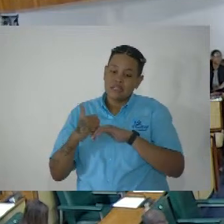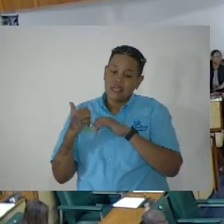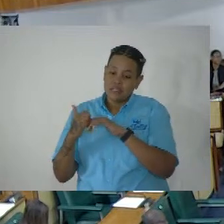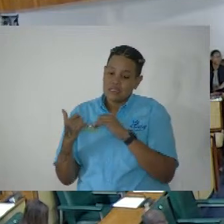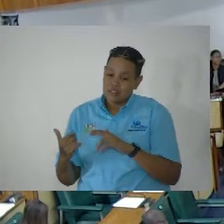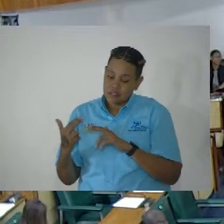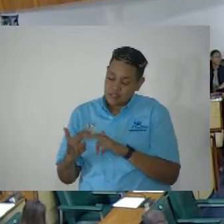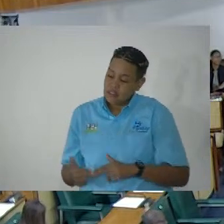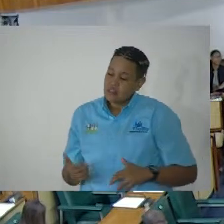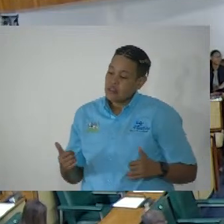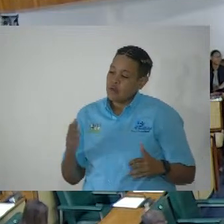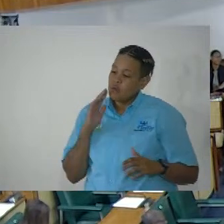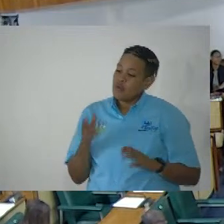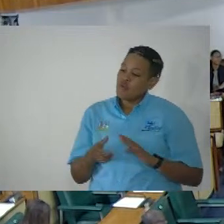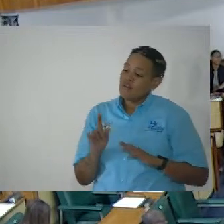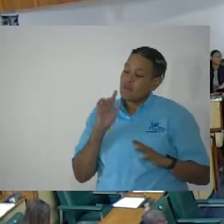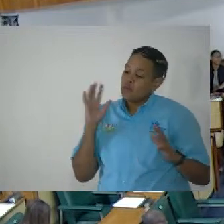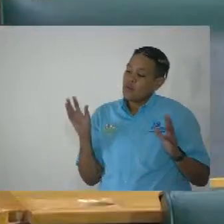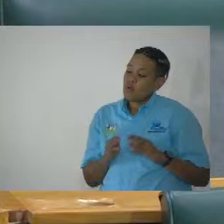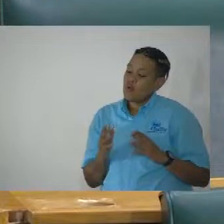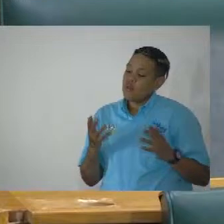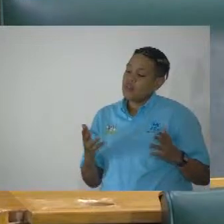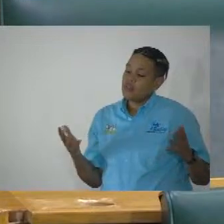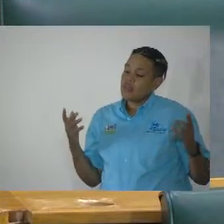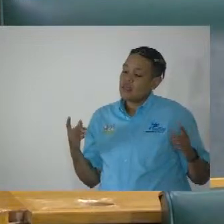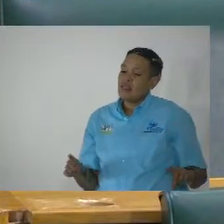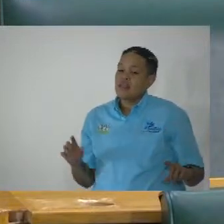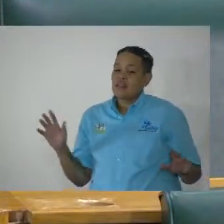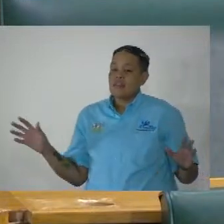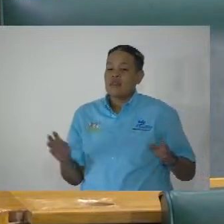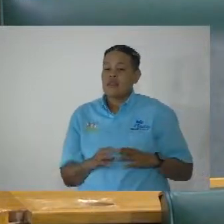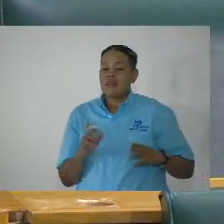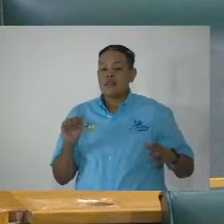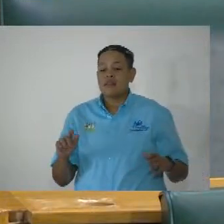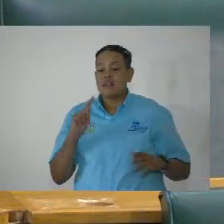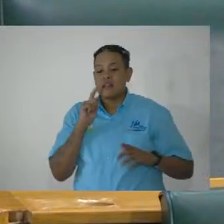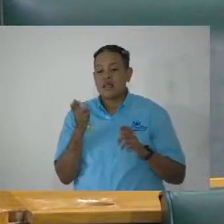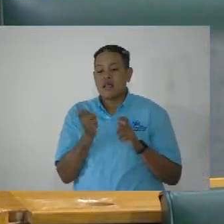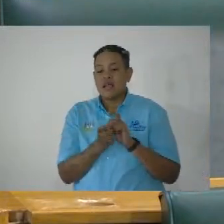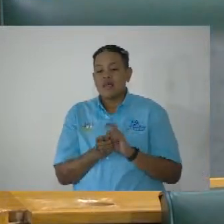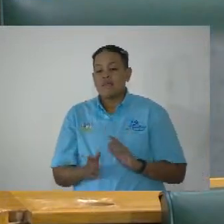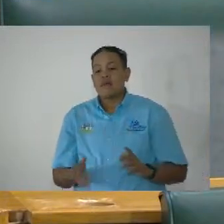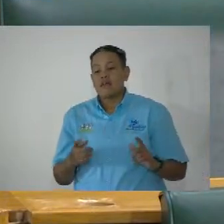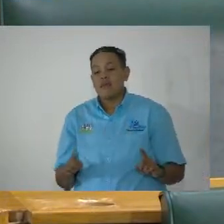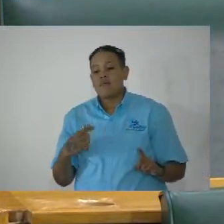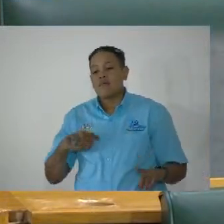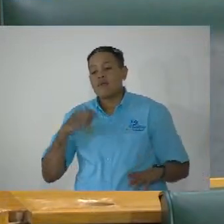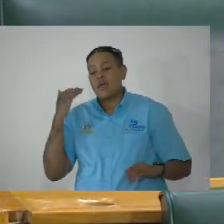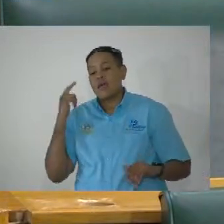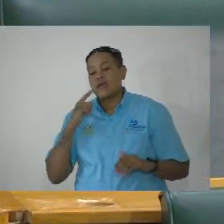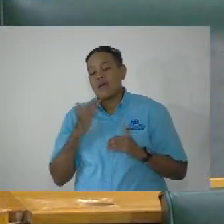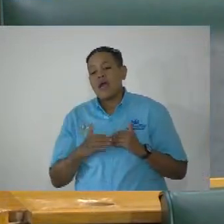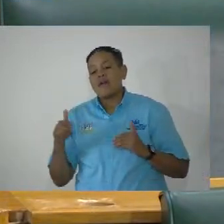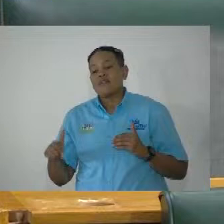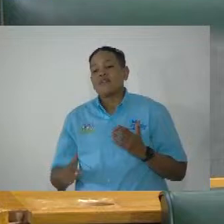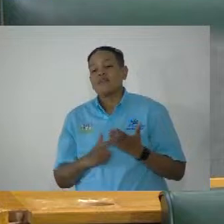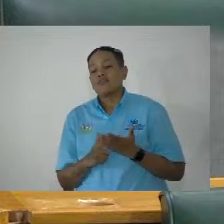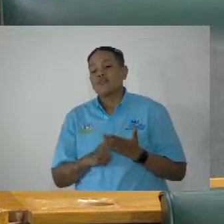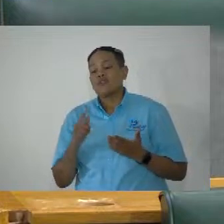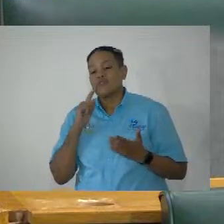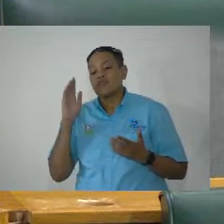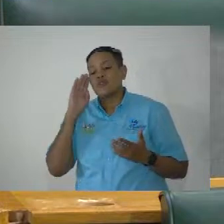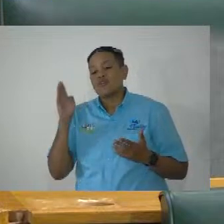been named now to review the whole thing, the entire act, as amended. So we expect after this debate to go